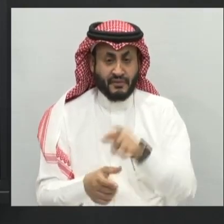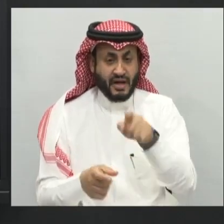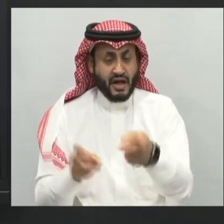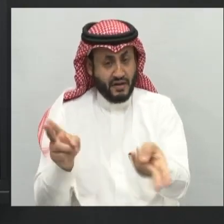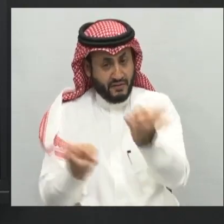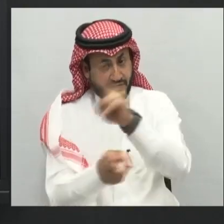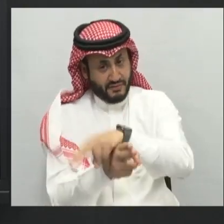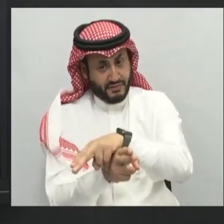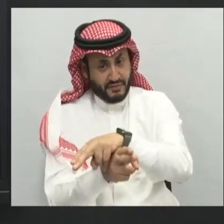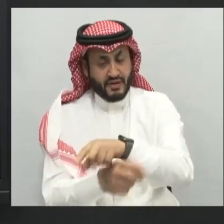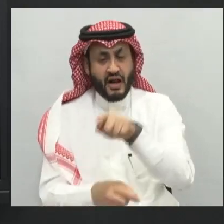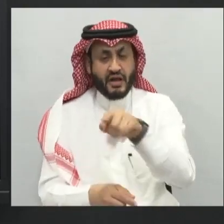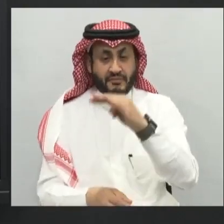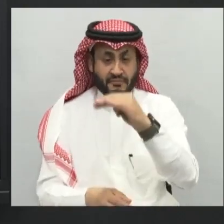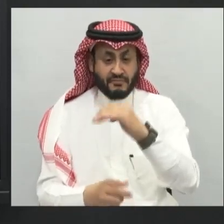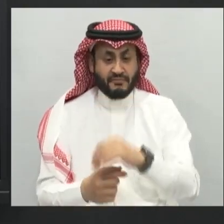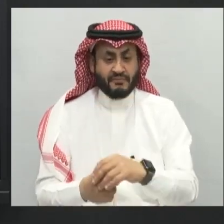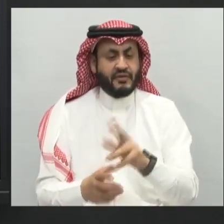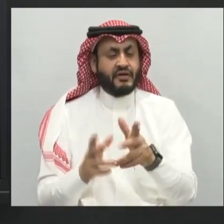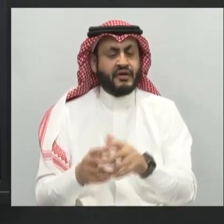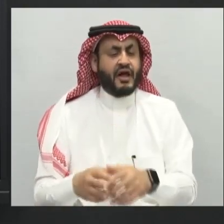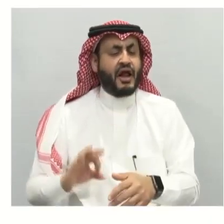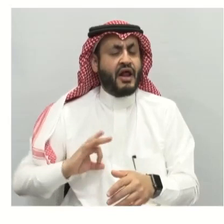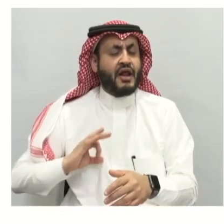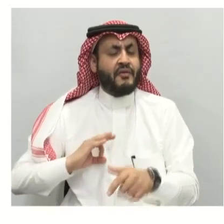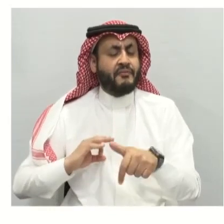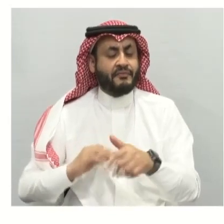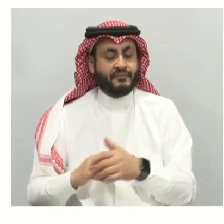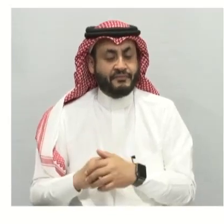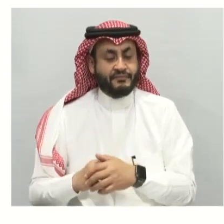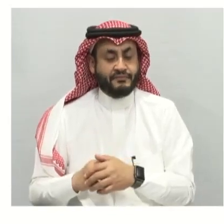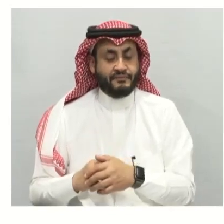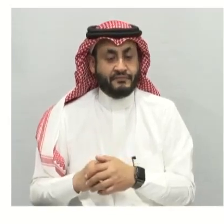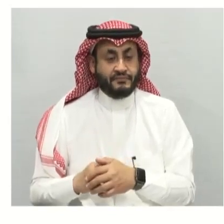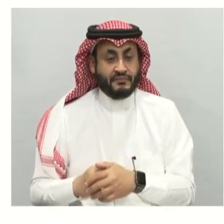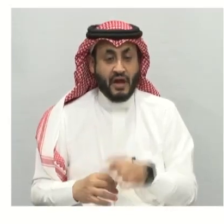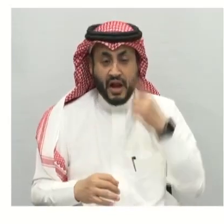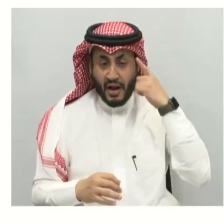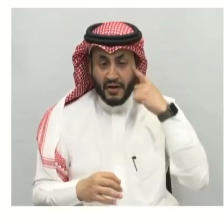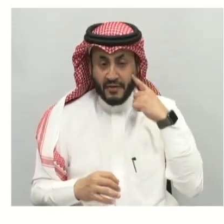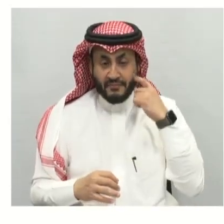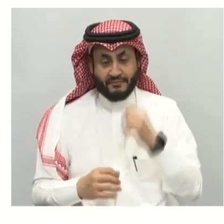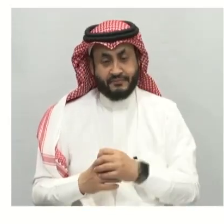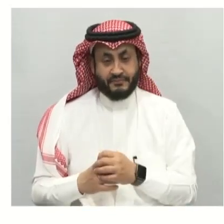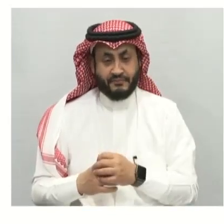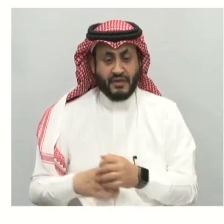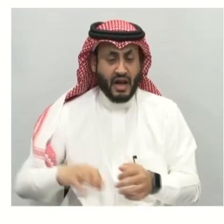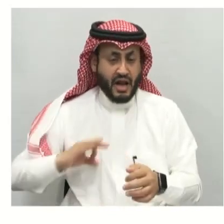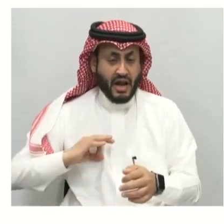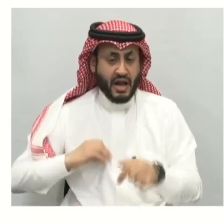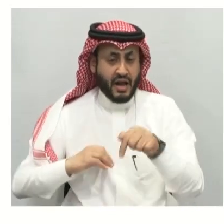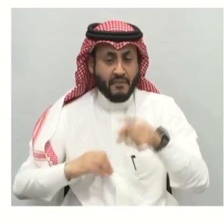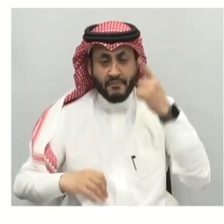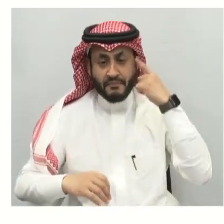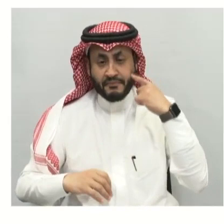you? The other person, what did she say? She said, I like Saturday. So this is the